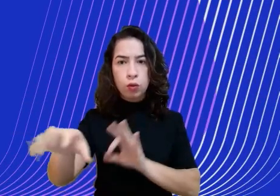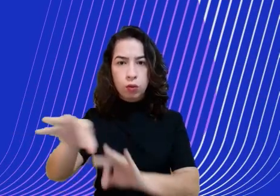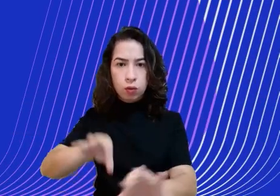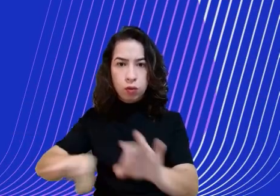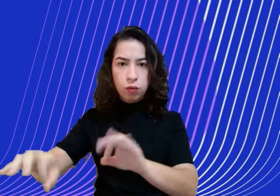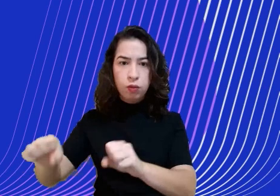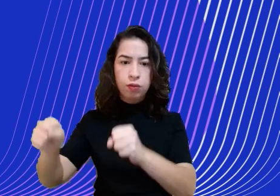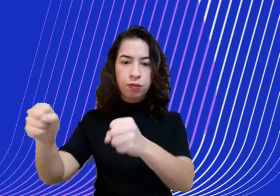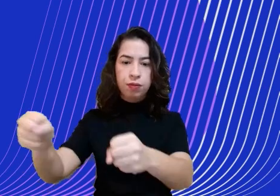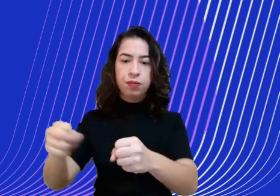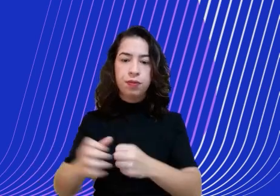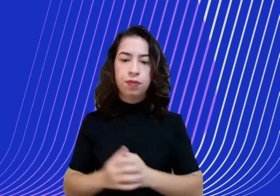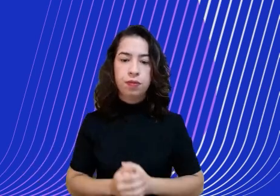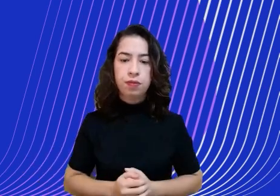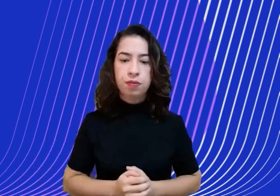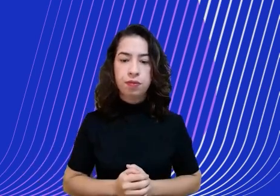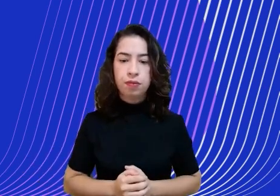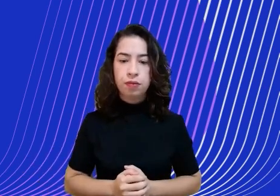here.